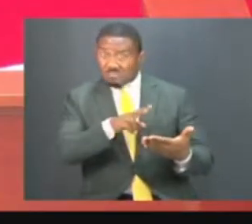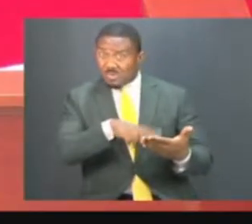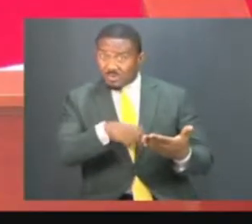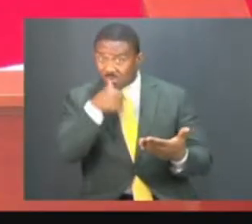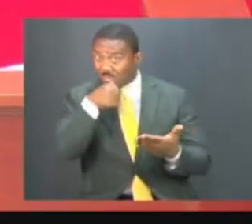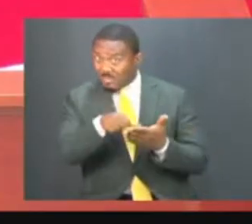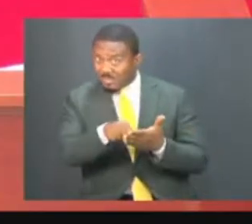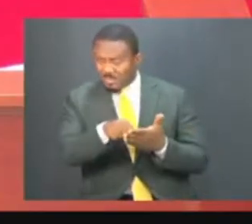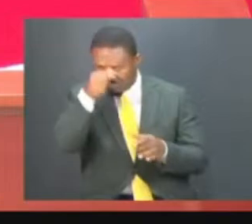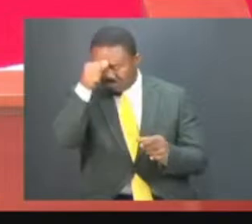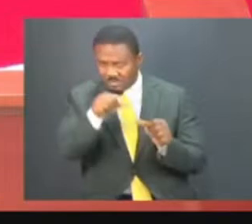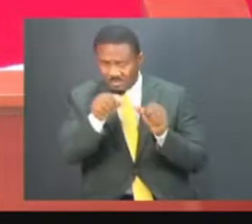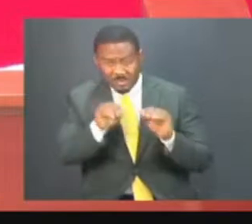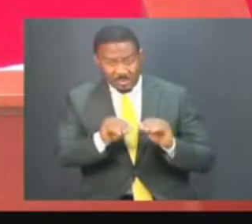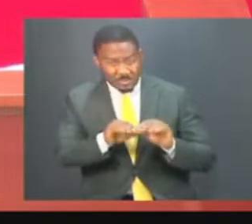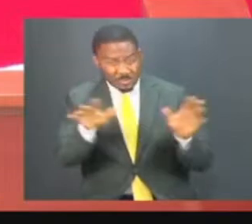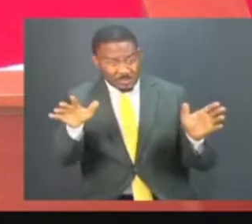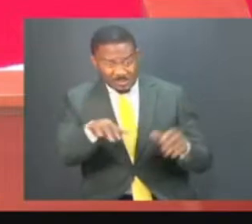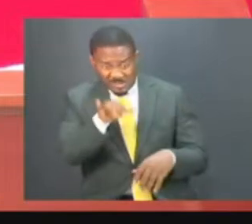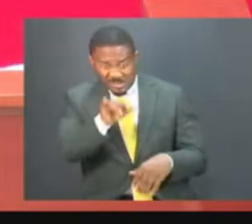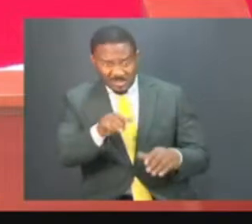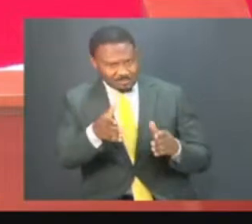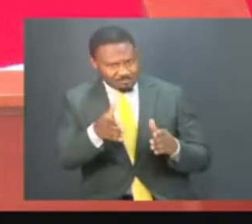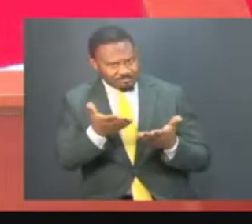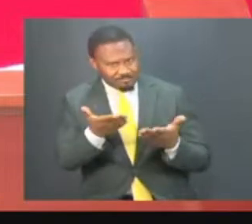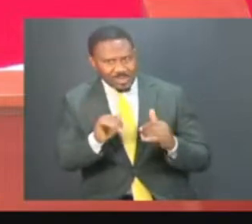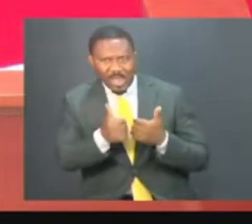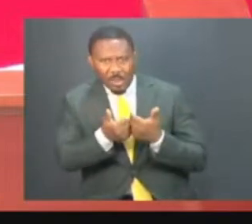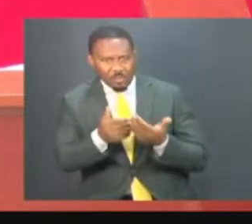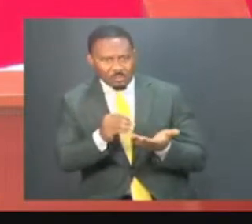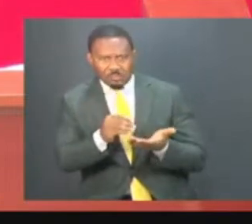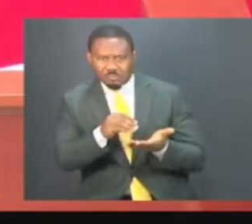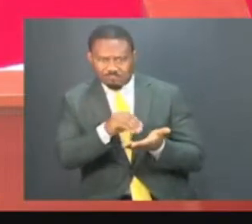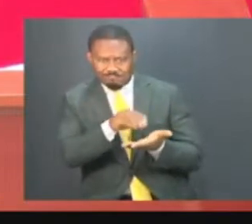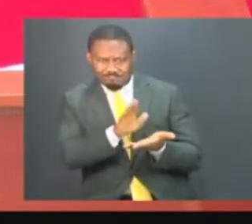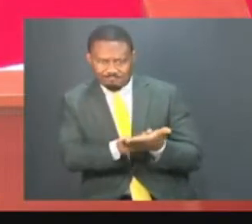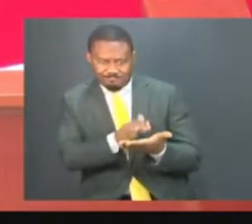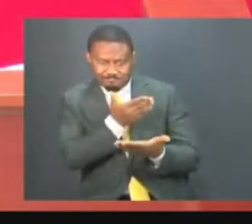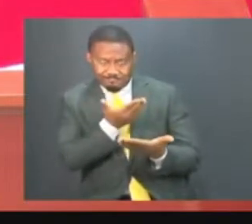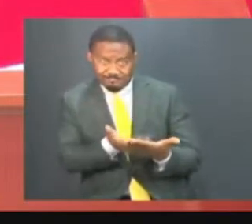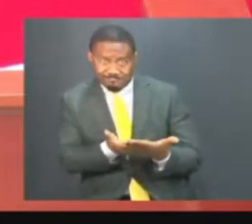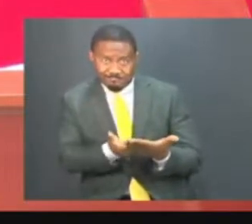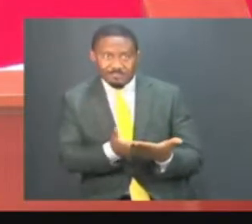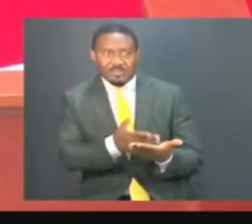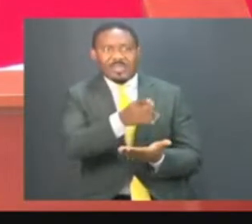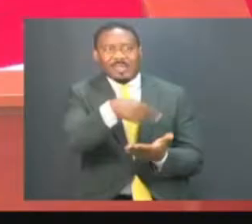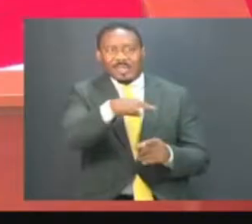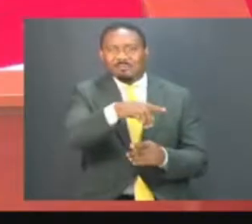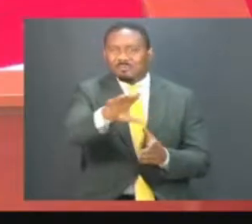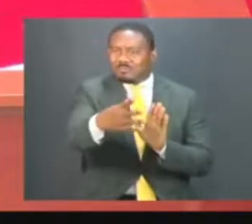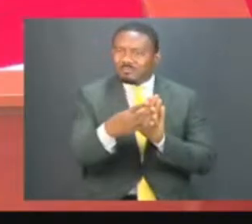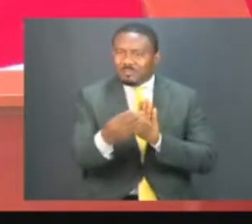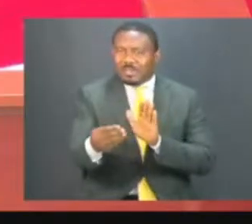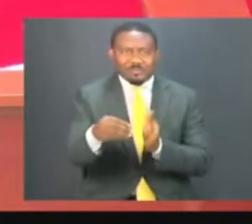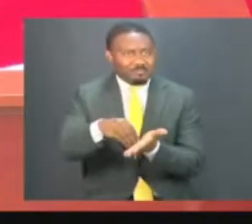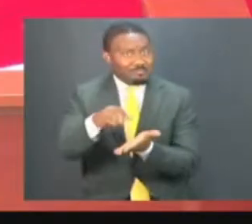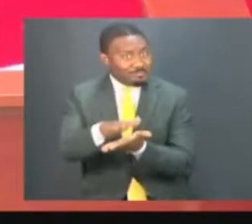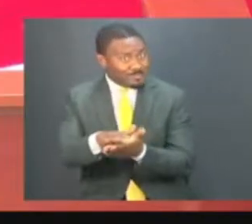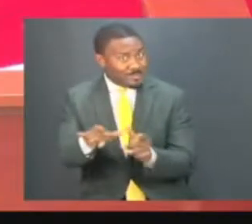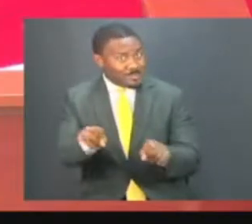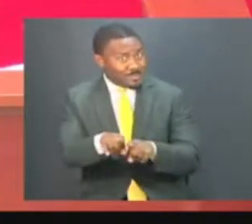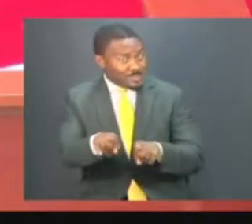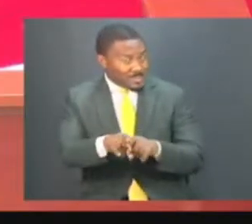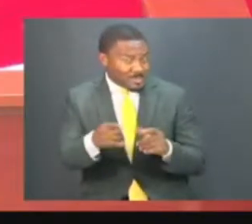vividly recall that that was how it was captured. So whatever is here depicts what